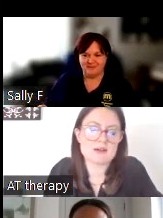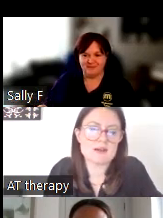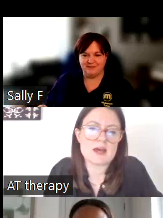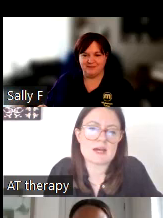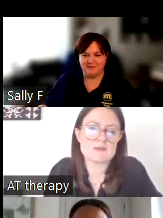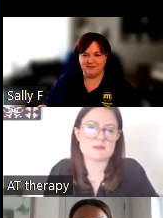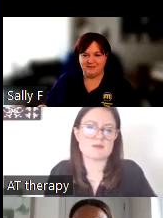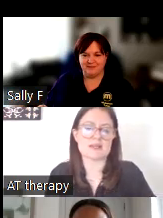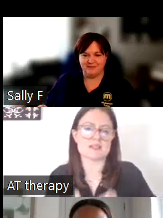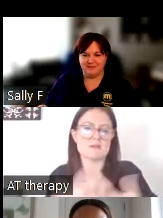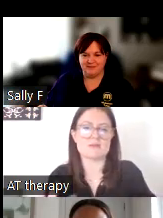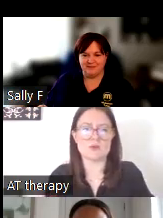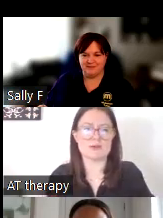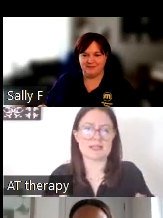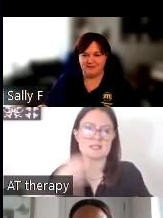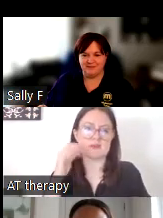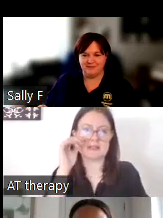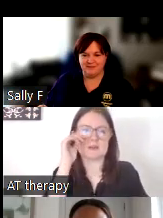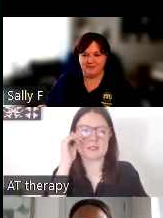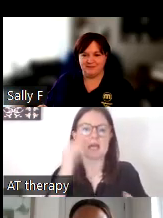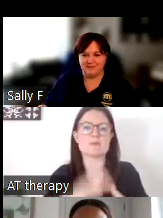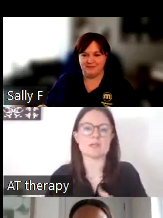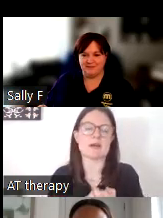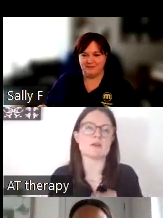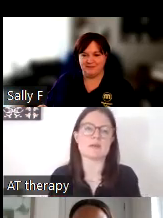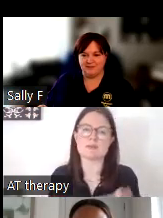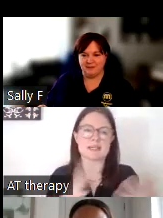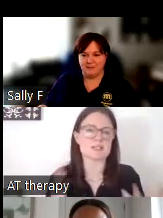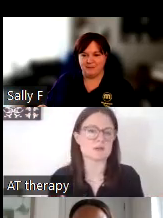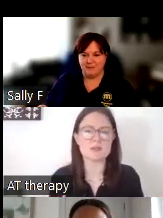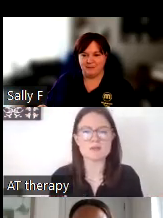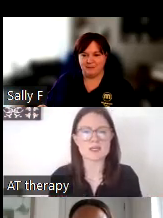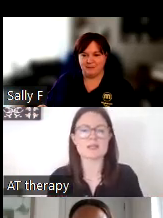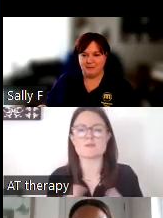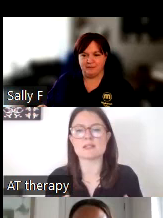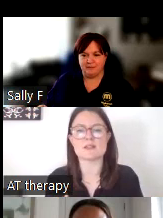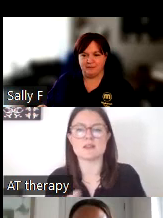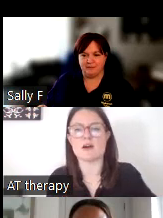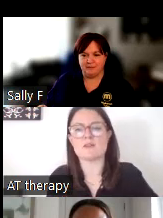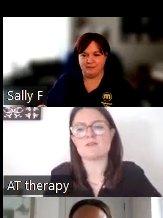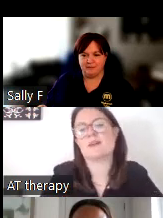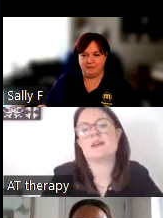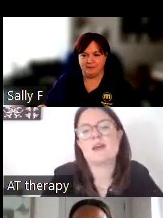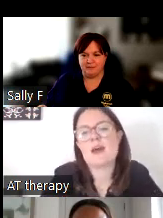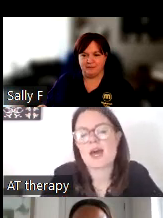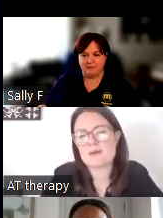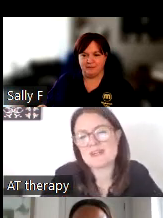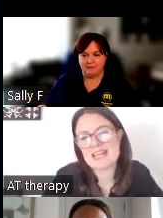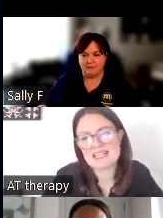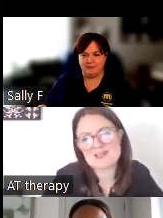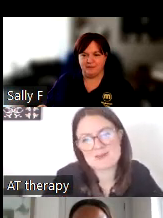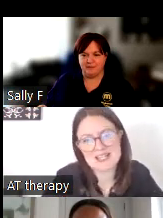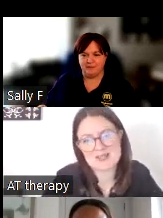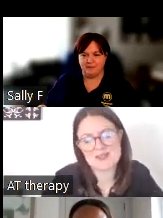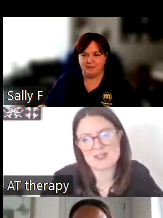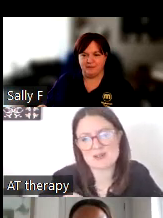paper. So it makes them more accessible in those times when you might not be able to get to a computer to print something off. And